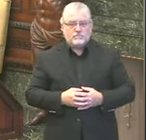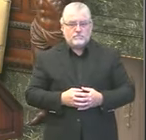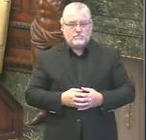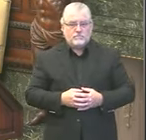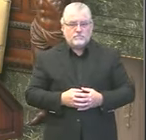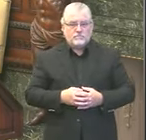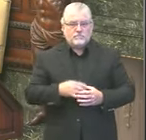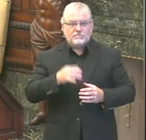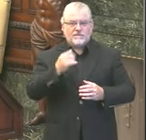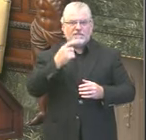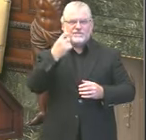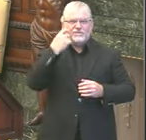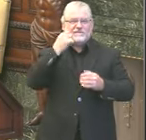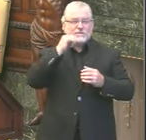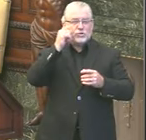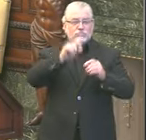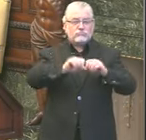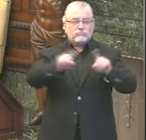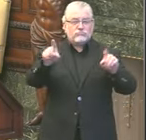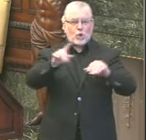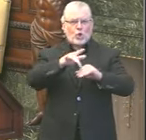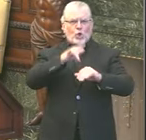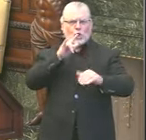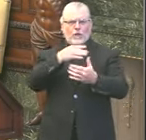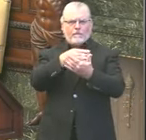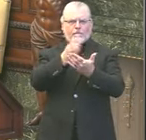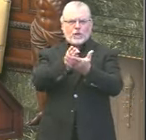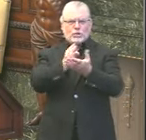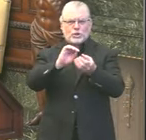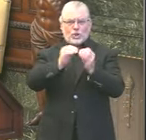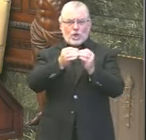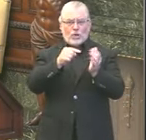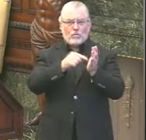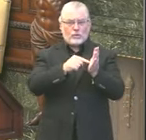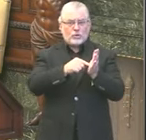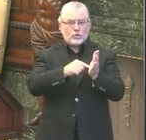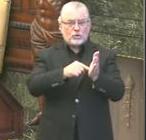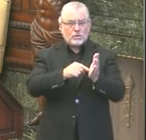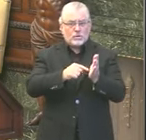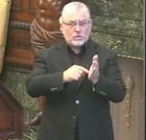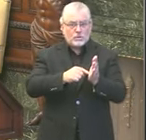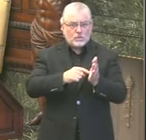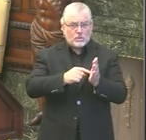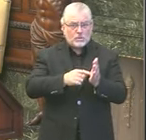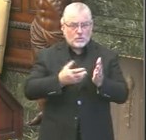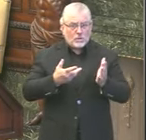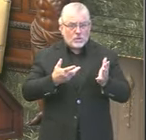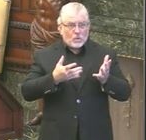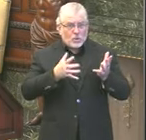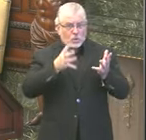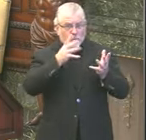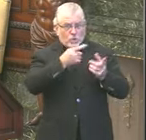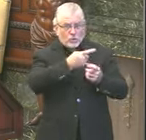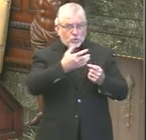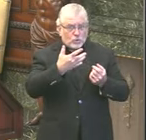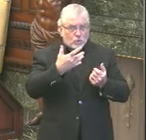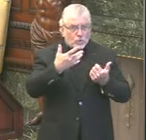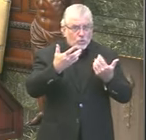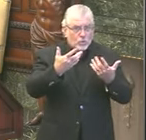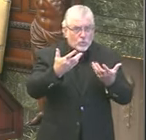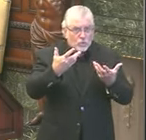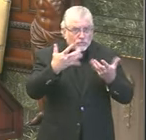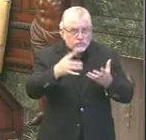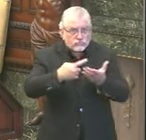that a budget deal could be imminent between the administration and council. Can you speak to that? And were there any agreements